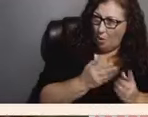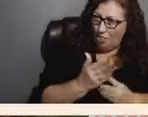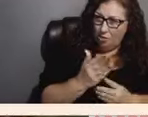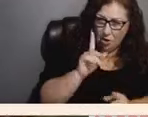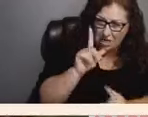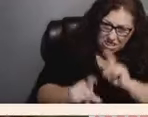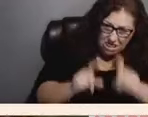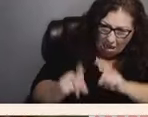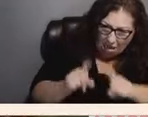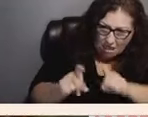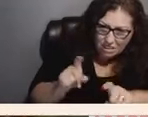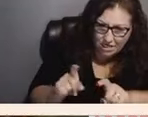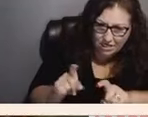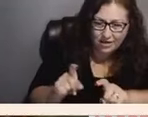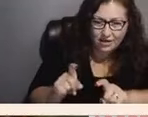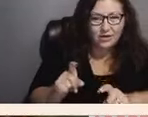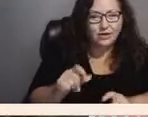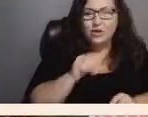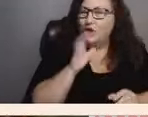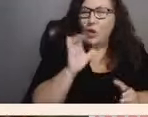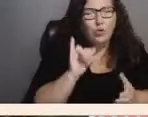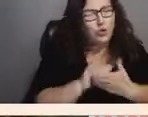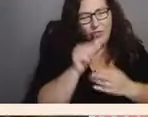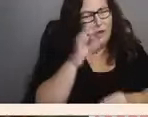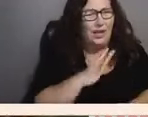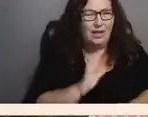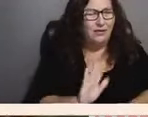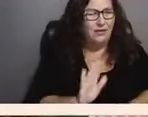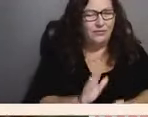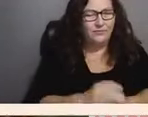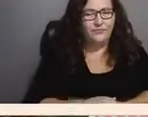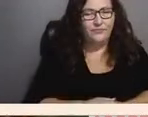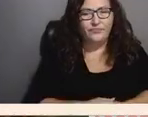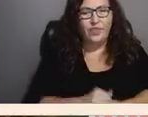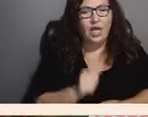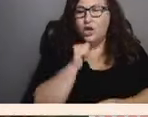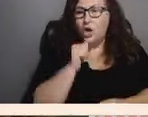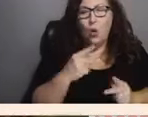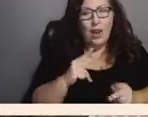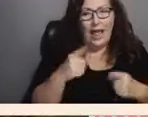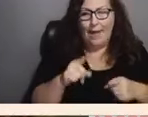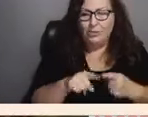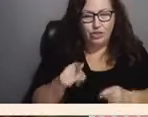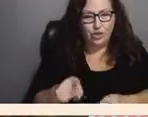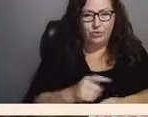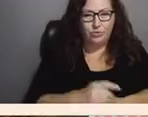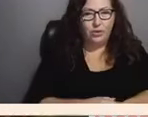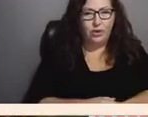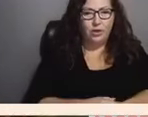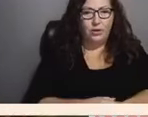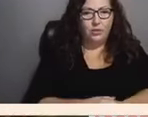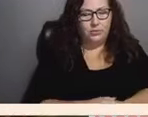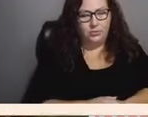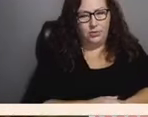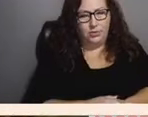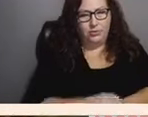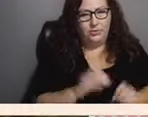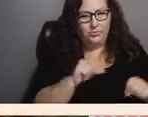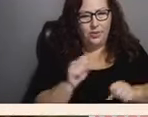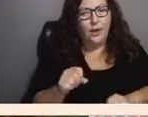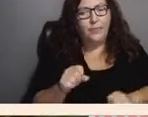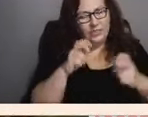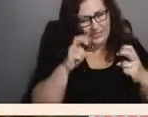Don't do it, men. And don't let it happen to you. Be able to sit down and talk and say,